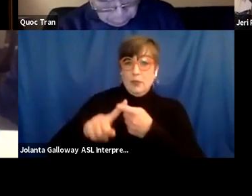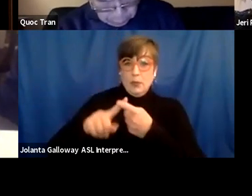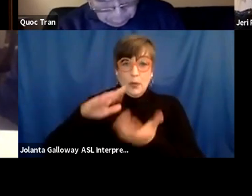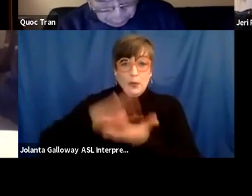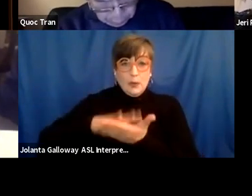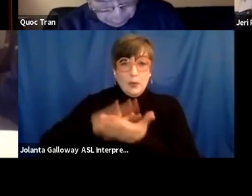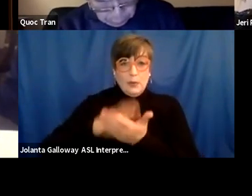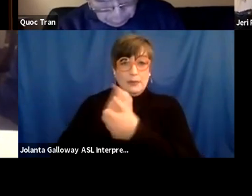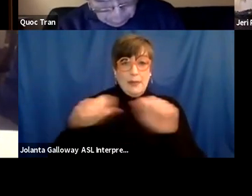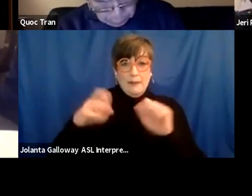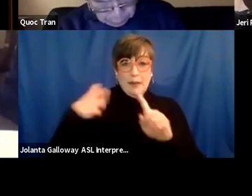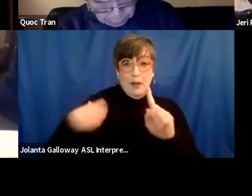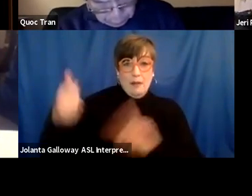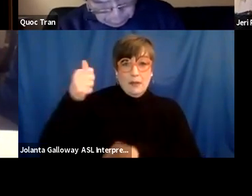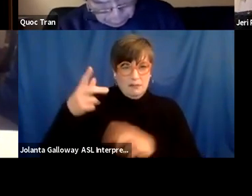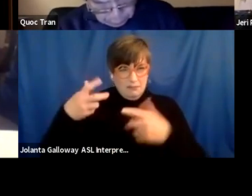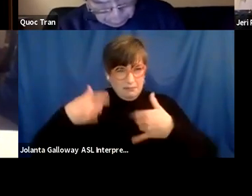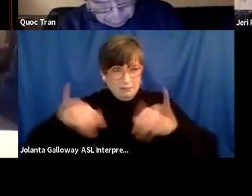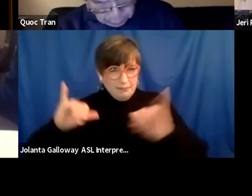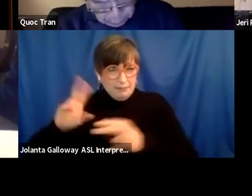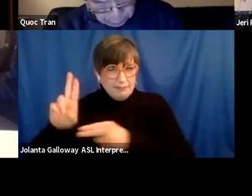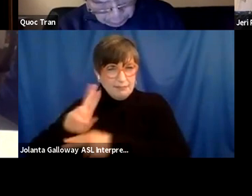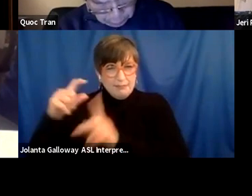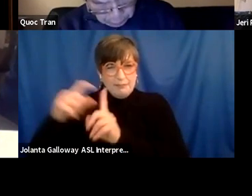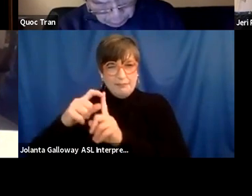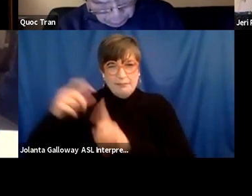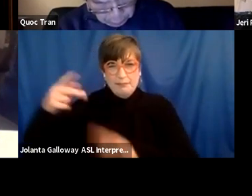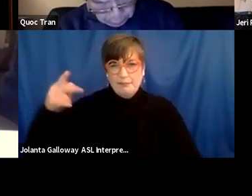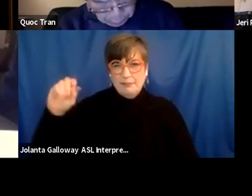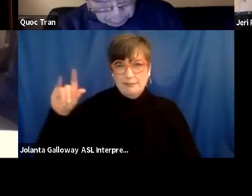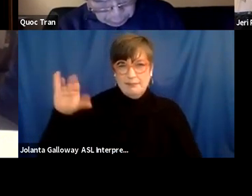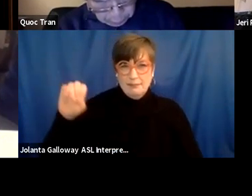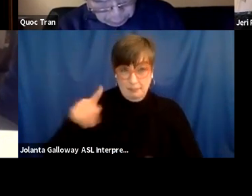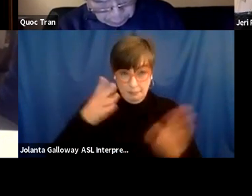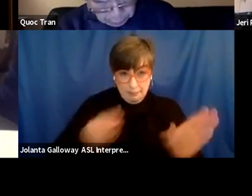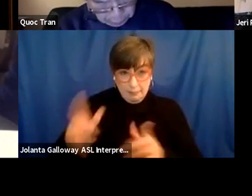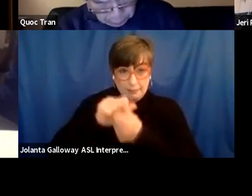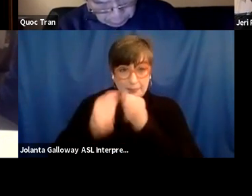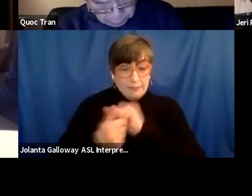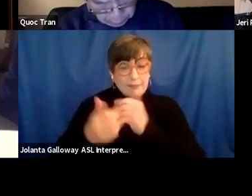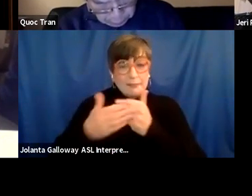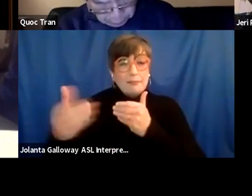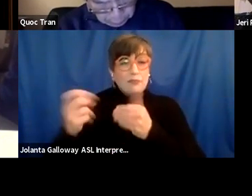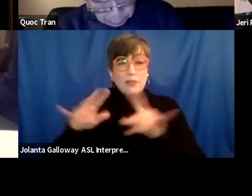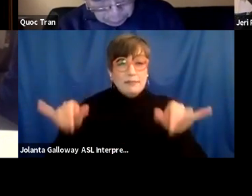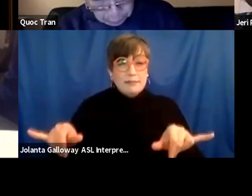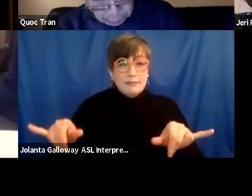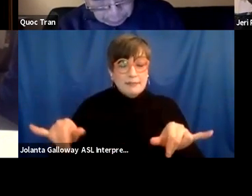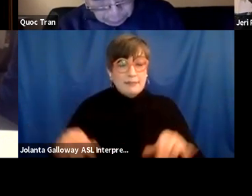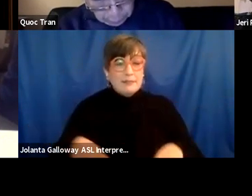school bus and school police. Would that be something that would be changed as well moving forward? That's a very